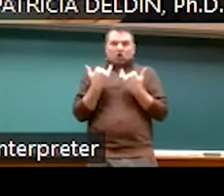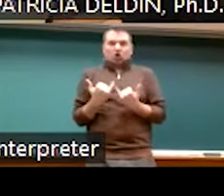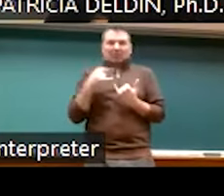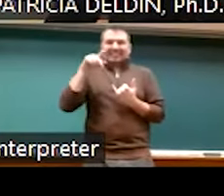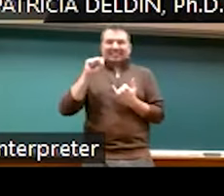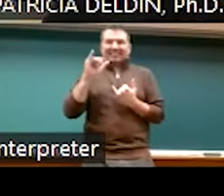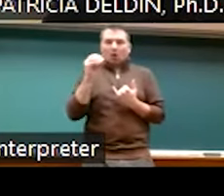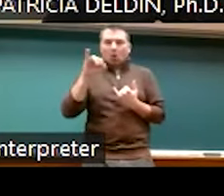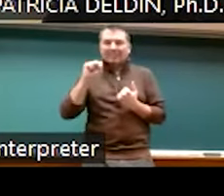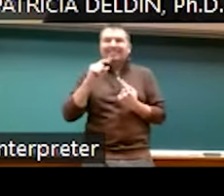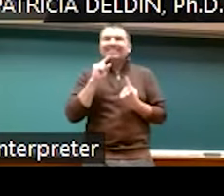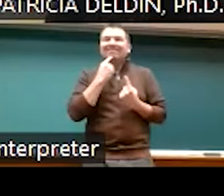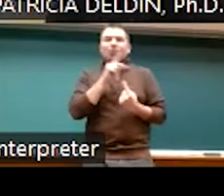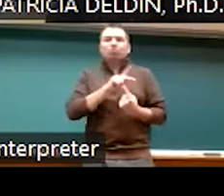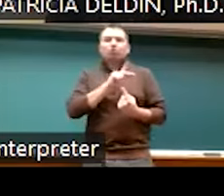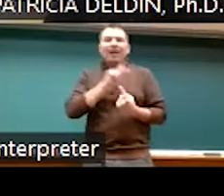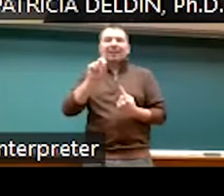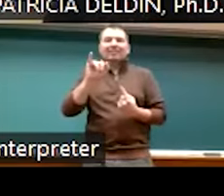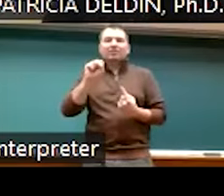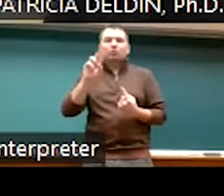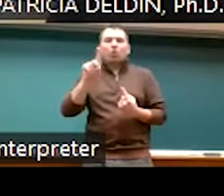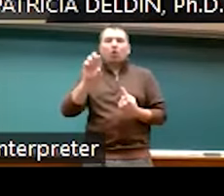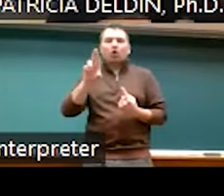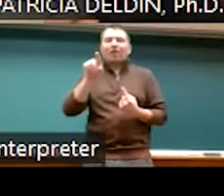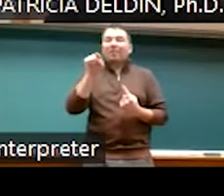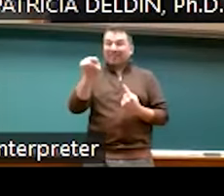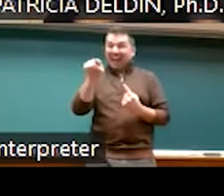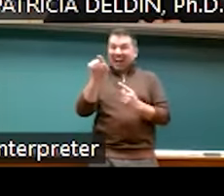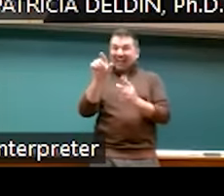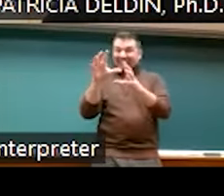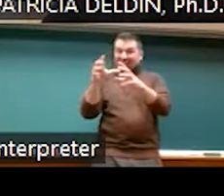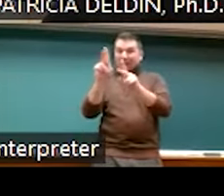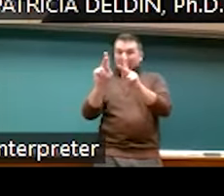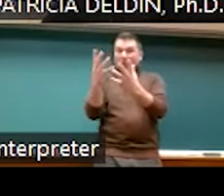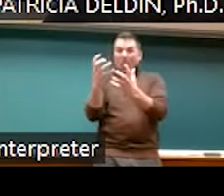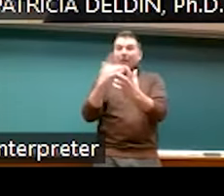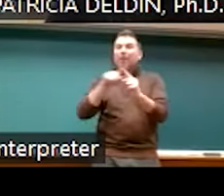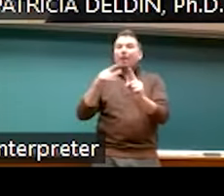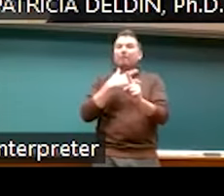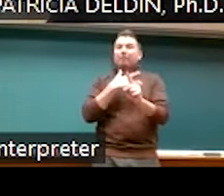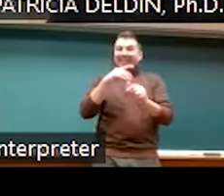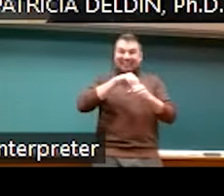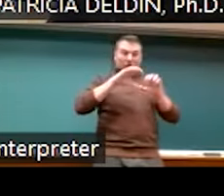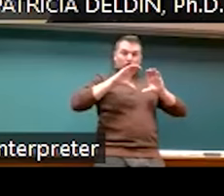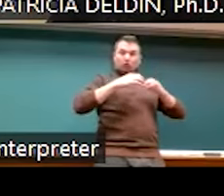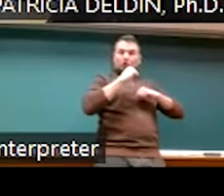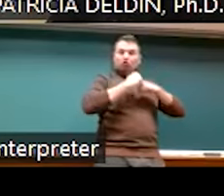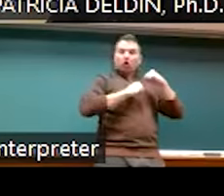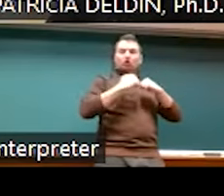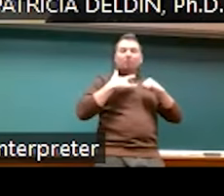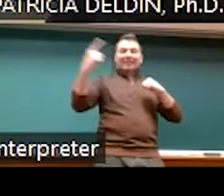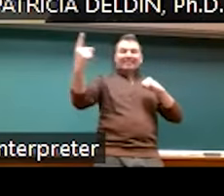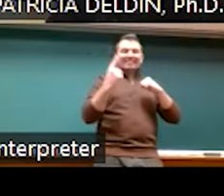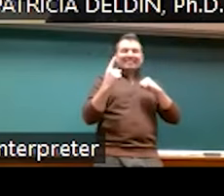the funny thing is, I think it would probably work for them, but we've learned in the past that these people can disrupt the group for the rest of the members.